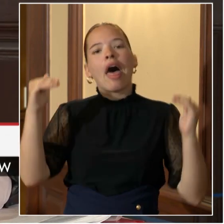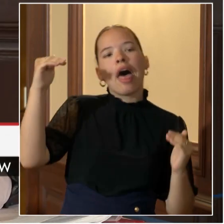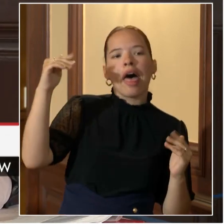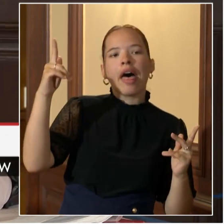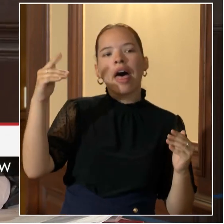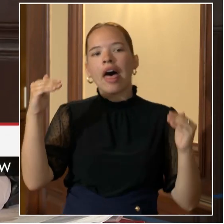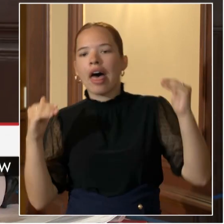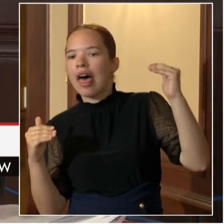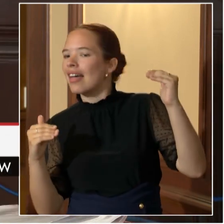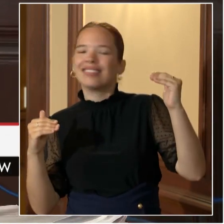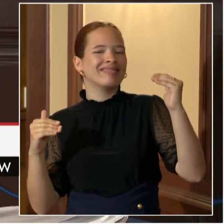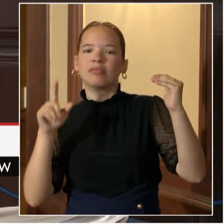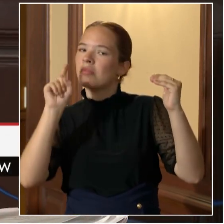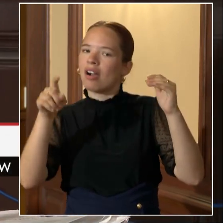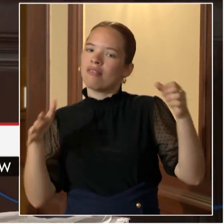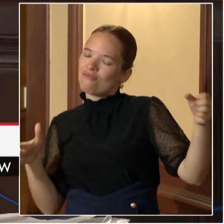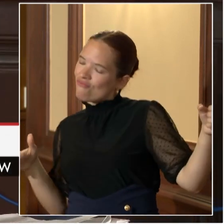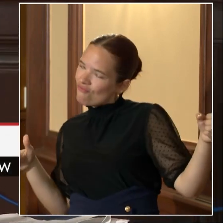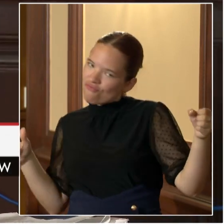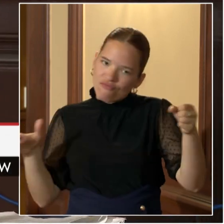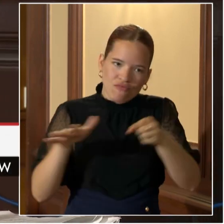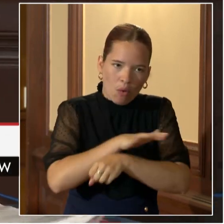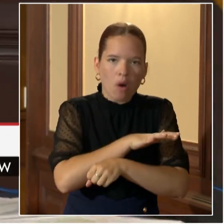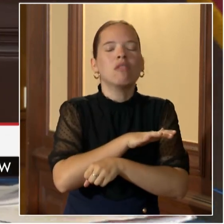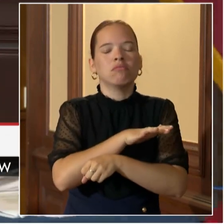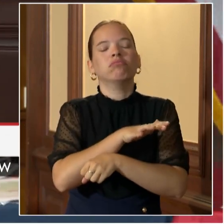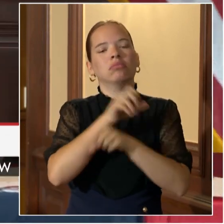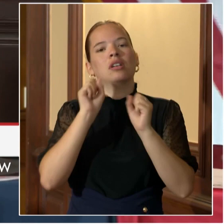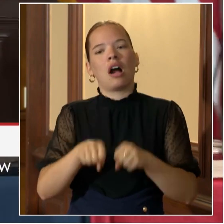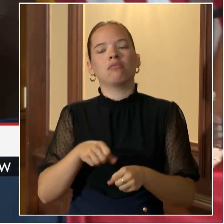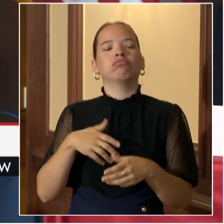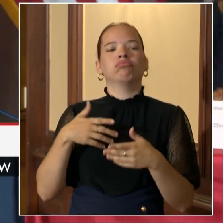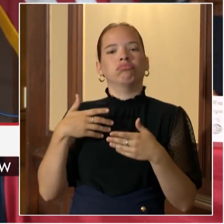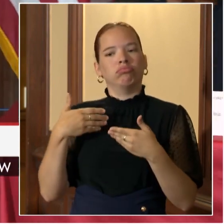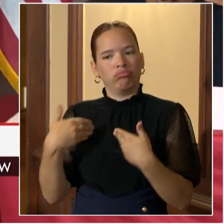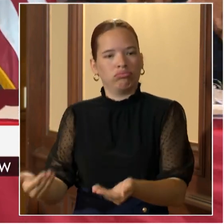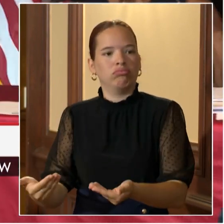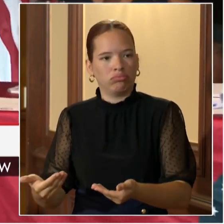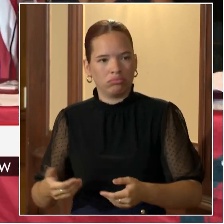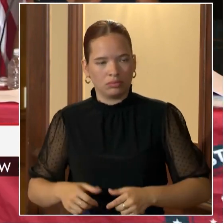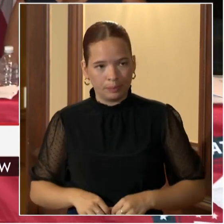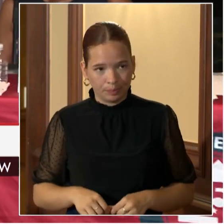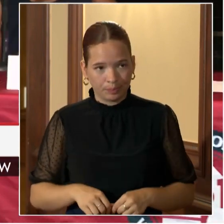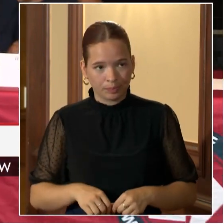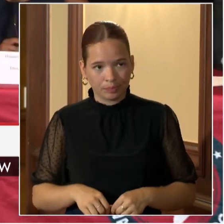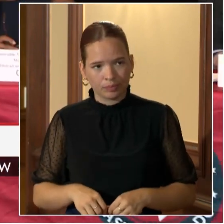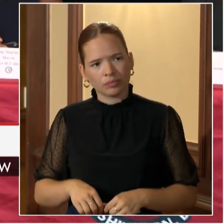I So- look forward to continuing to work together May I with you. ask the representative which lines you were talking about